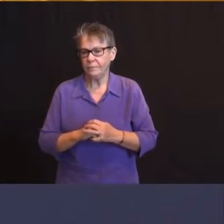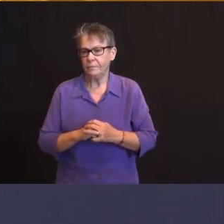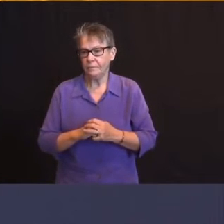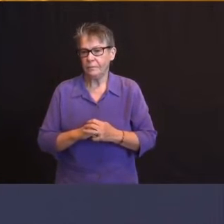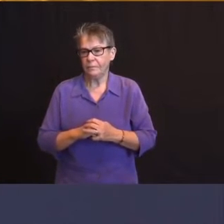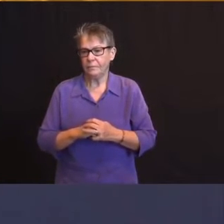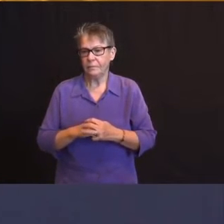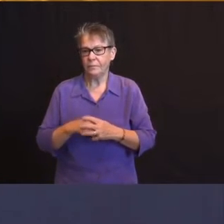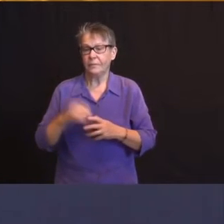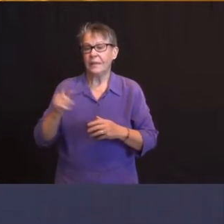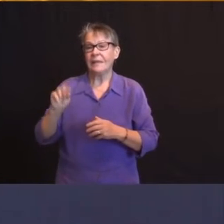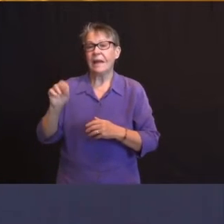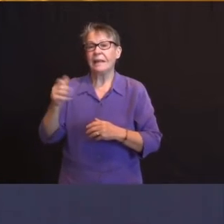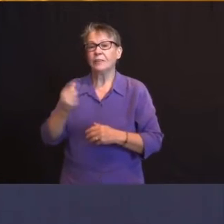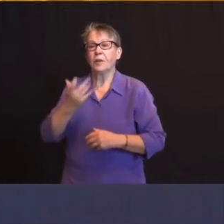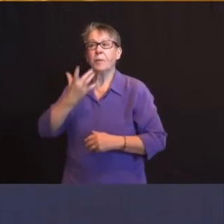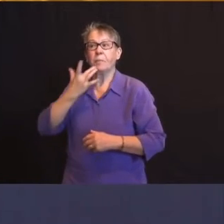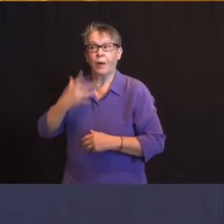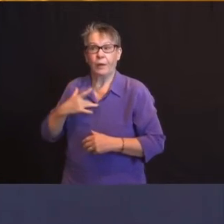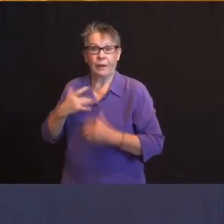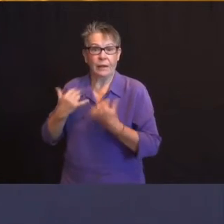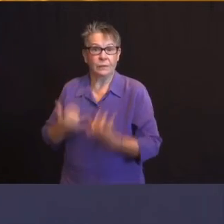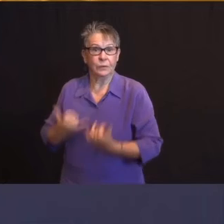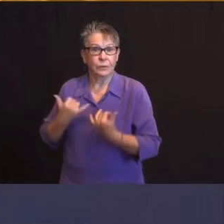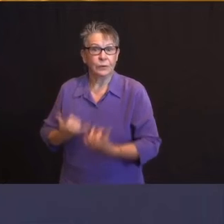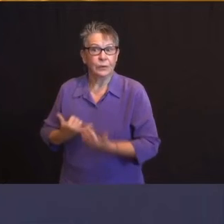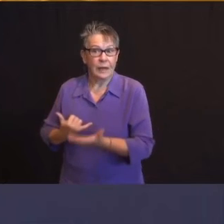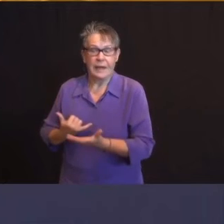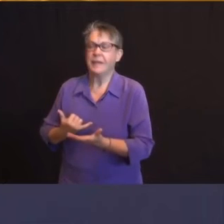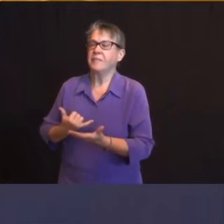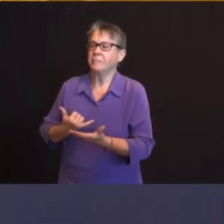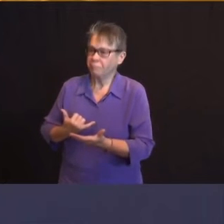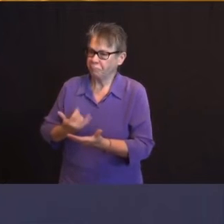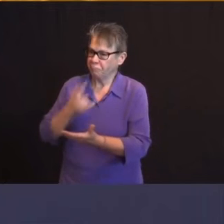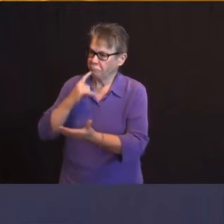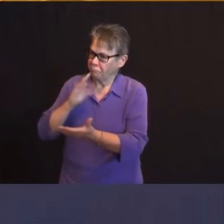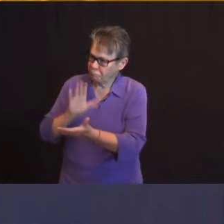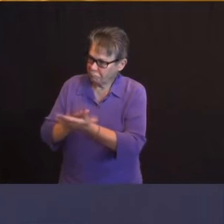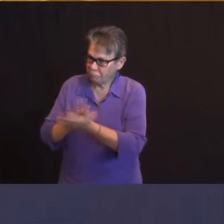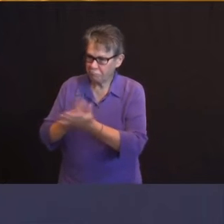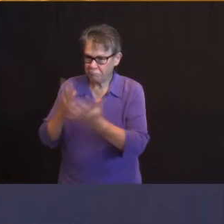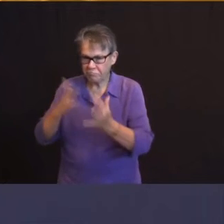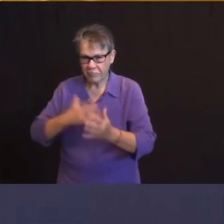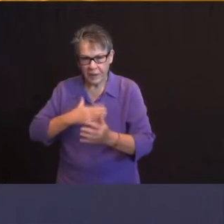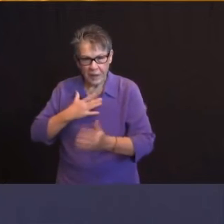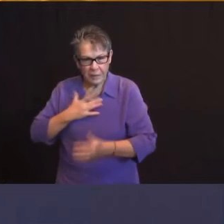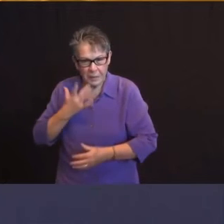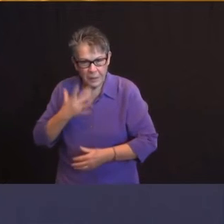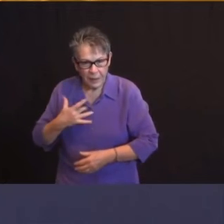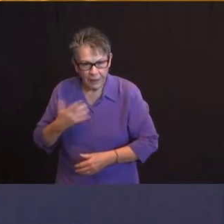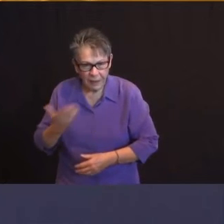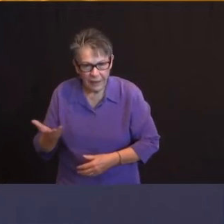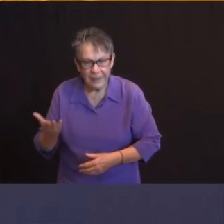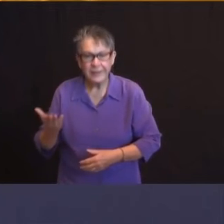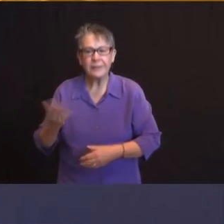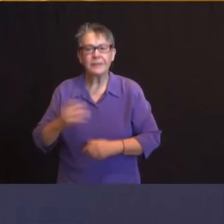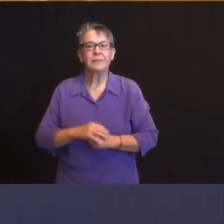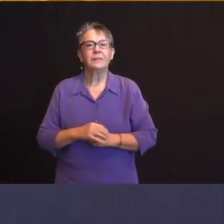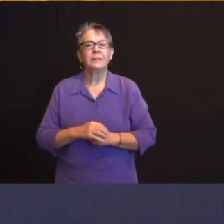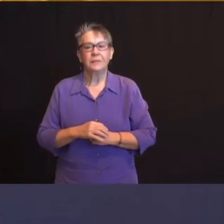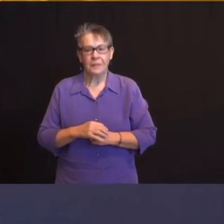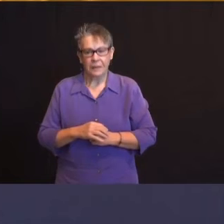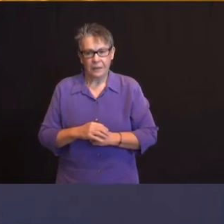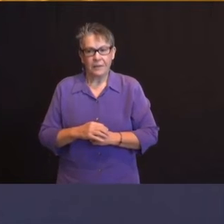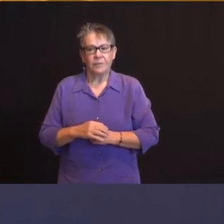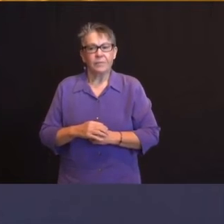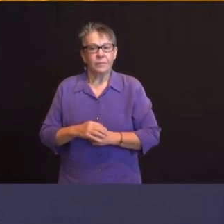big 24 hours for the Way family. And the total number of votes cast and